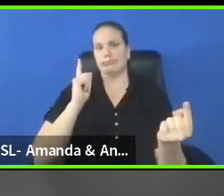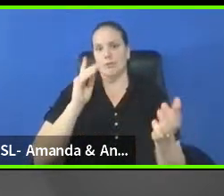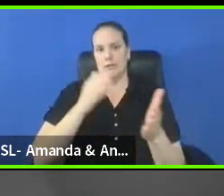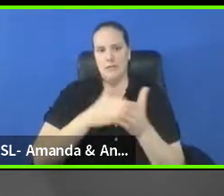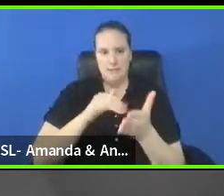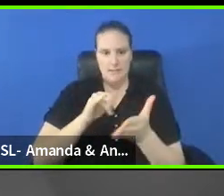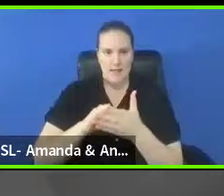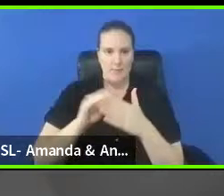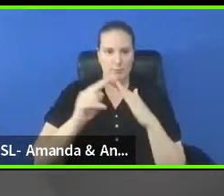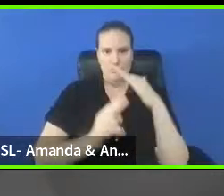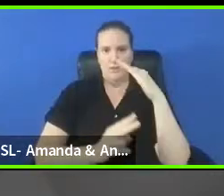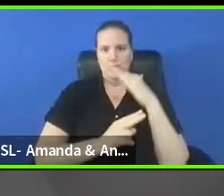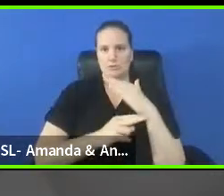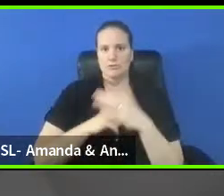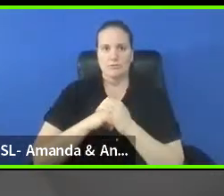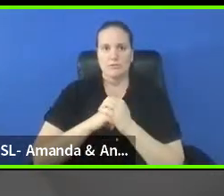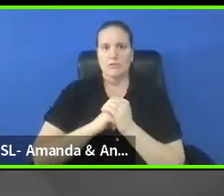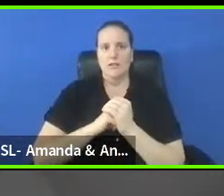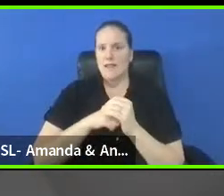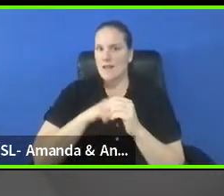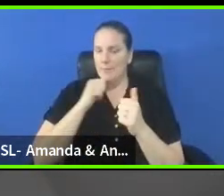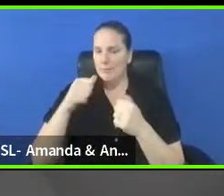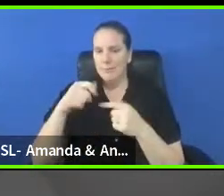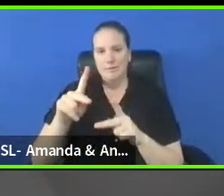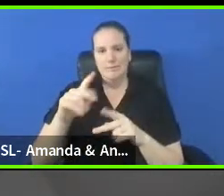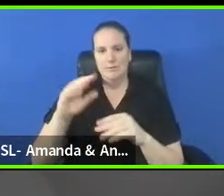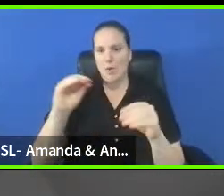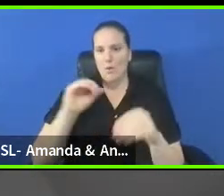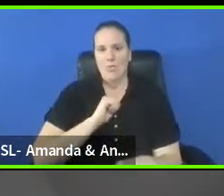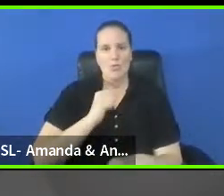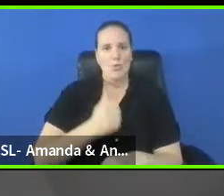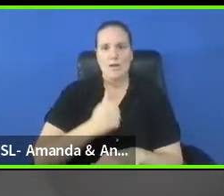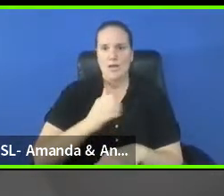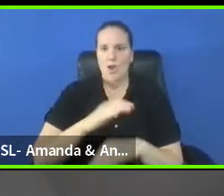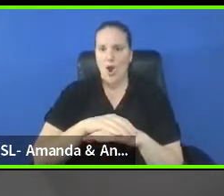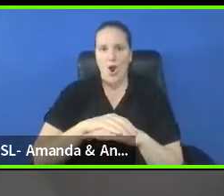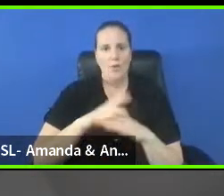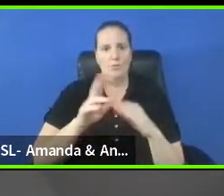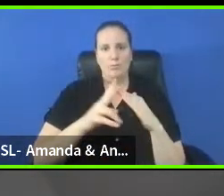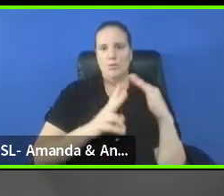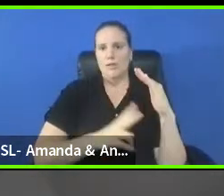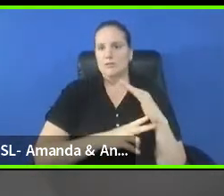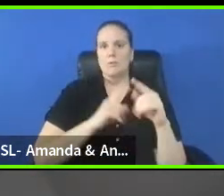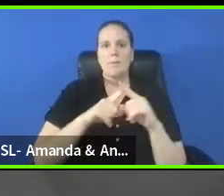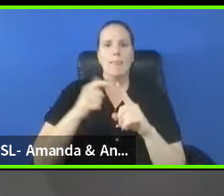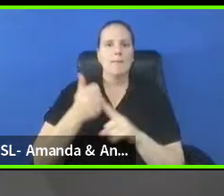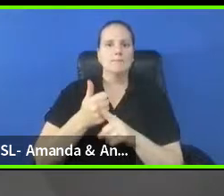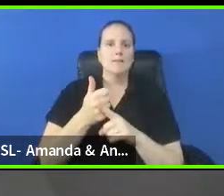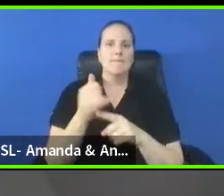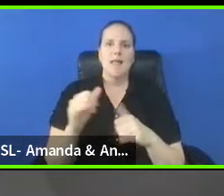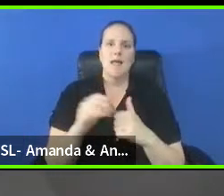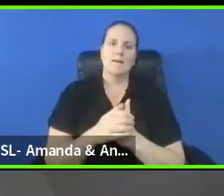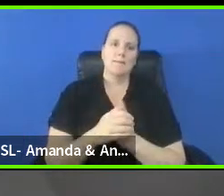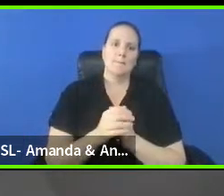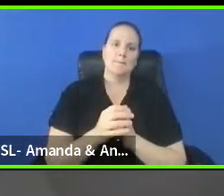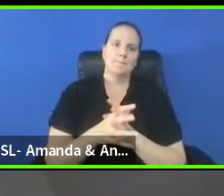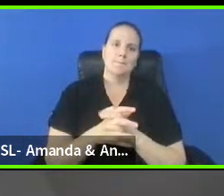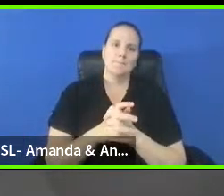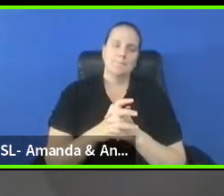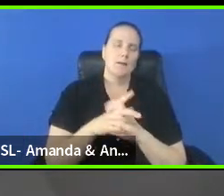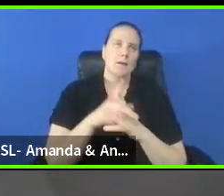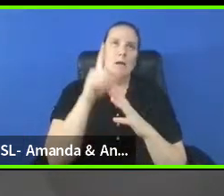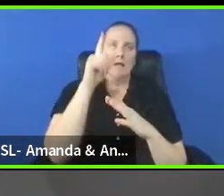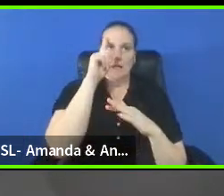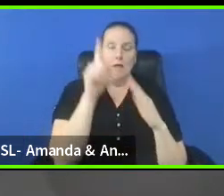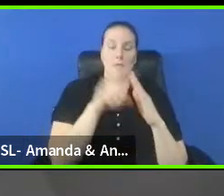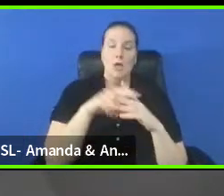may not be permitting, they may not have any authority over the bridge, but they like, what comes to mind